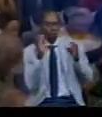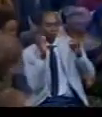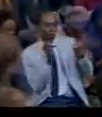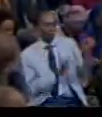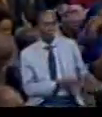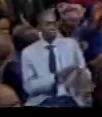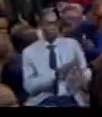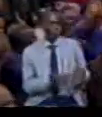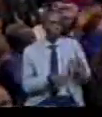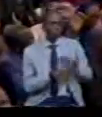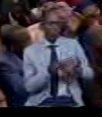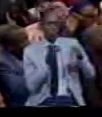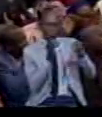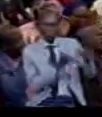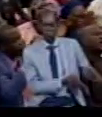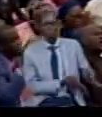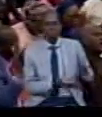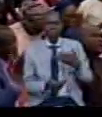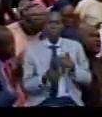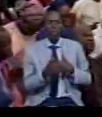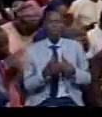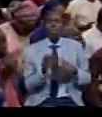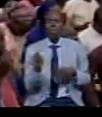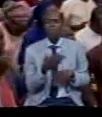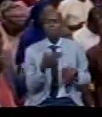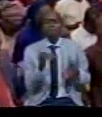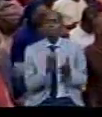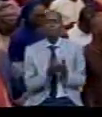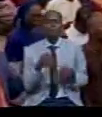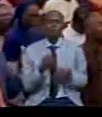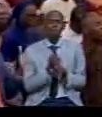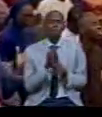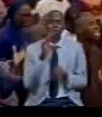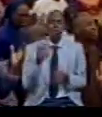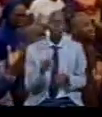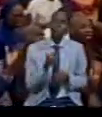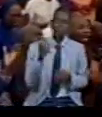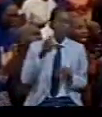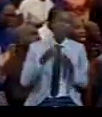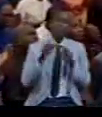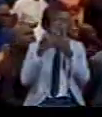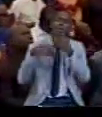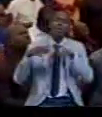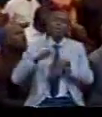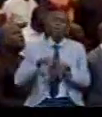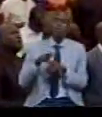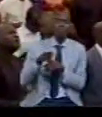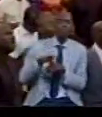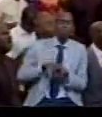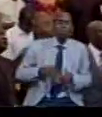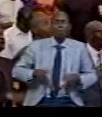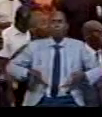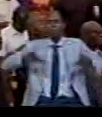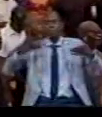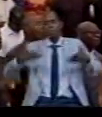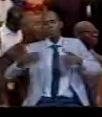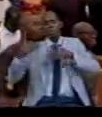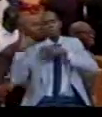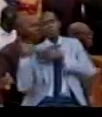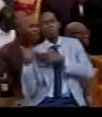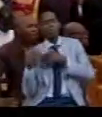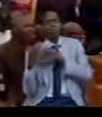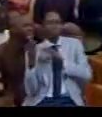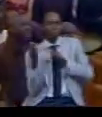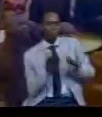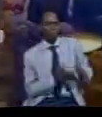Everything that has been making the journey so burdensome, everything will drop it at the foot of Christ.